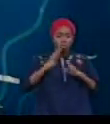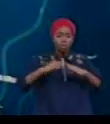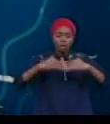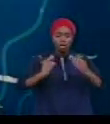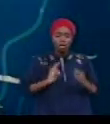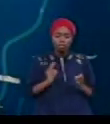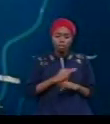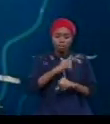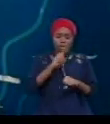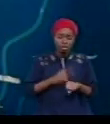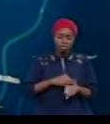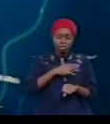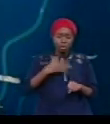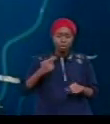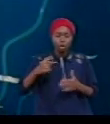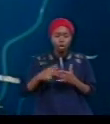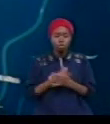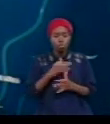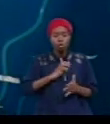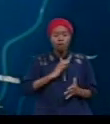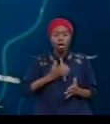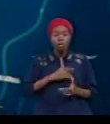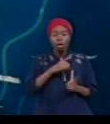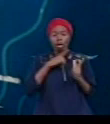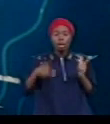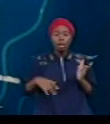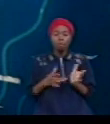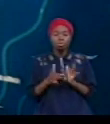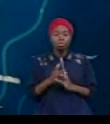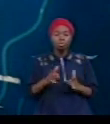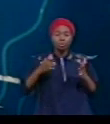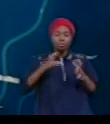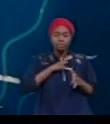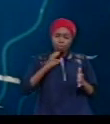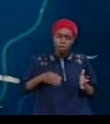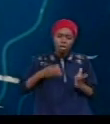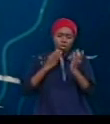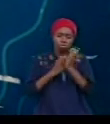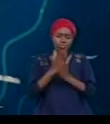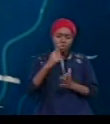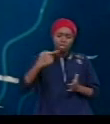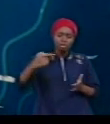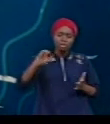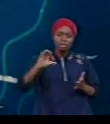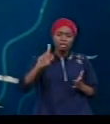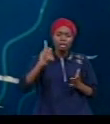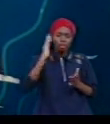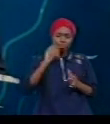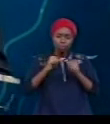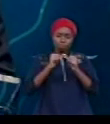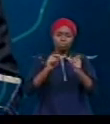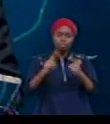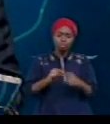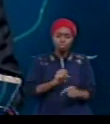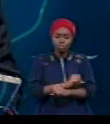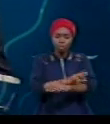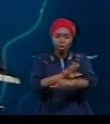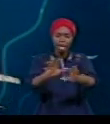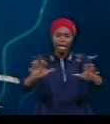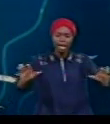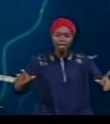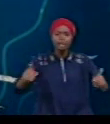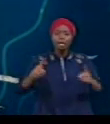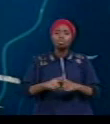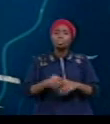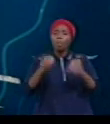gospel of our Lord Jesus Christ, particularly through the GCK, will continue to spread into